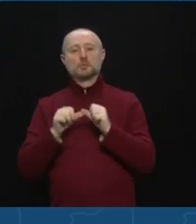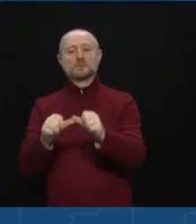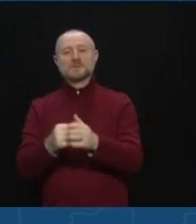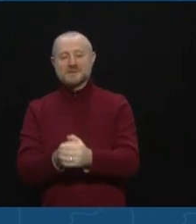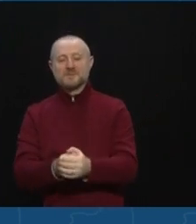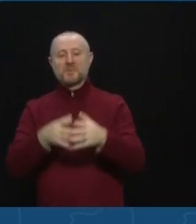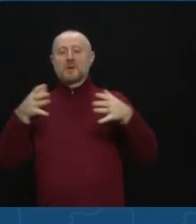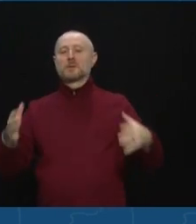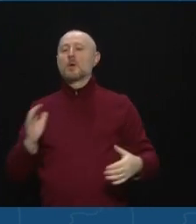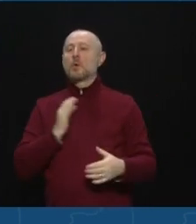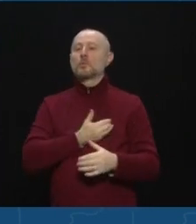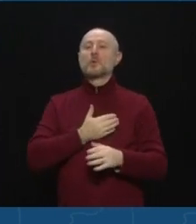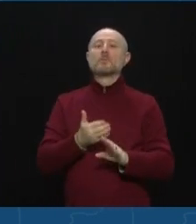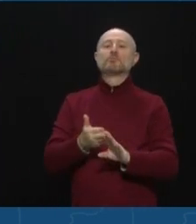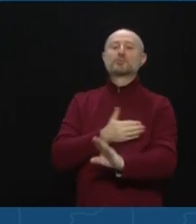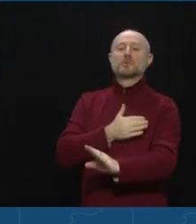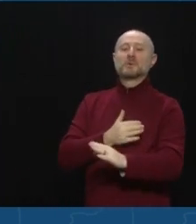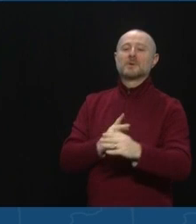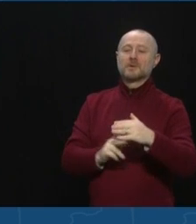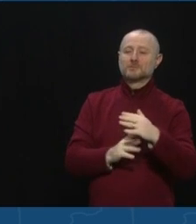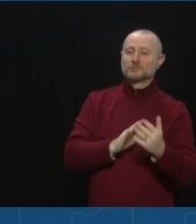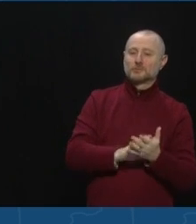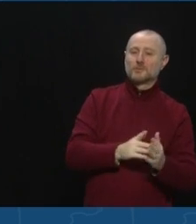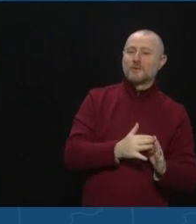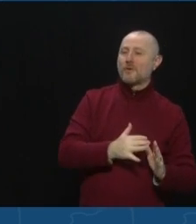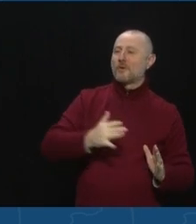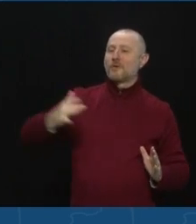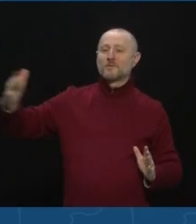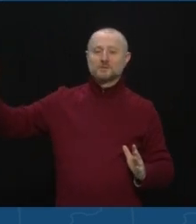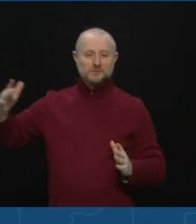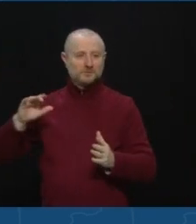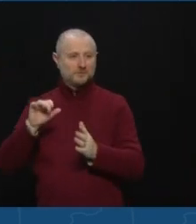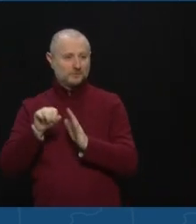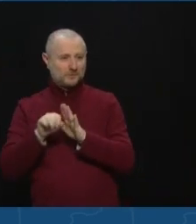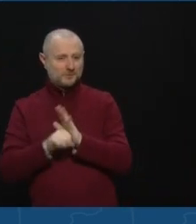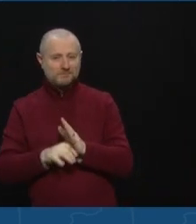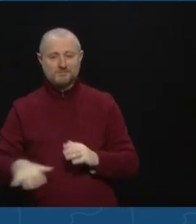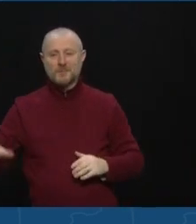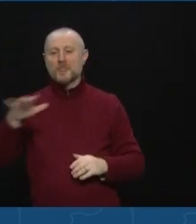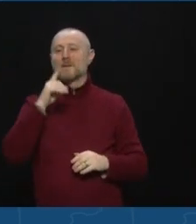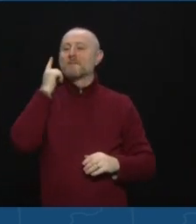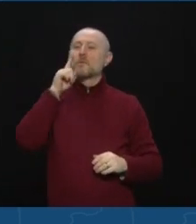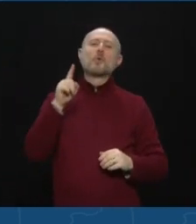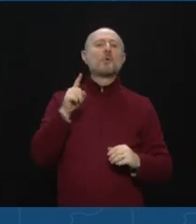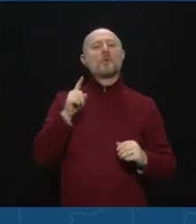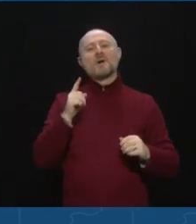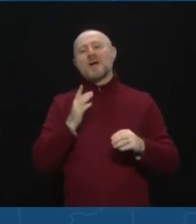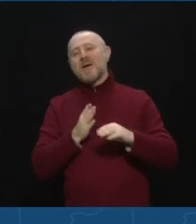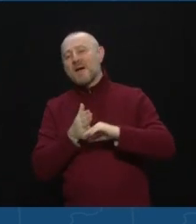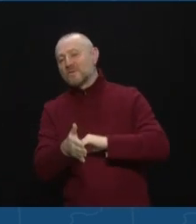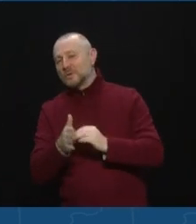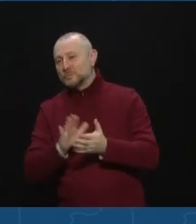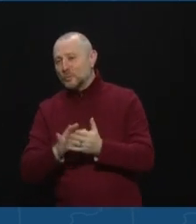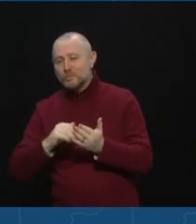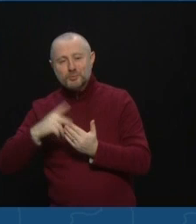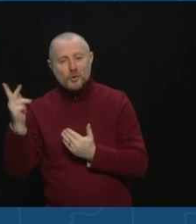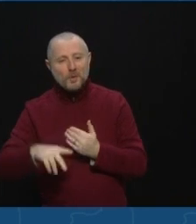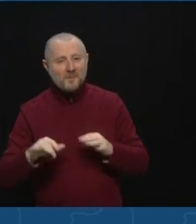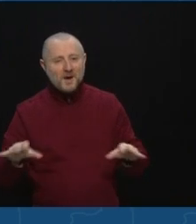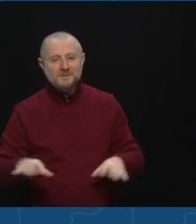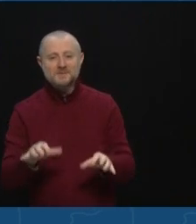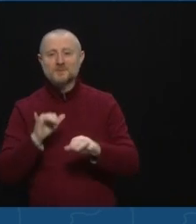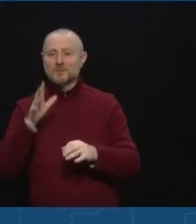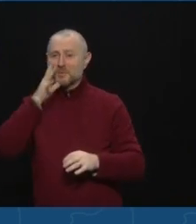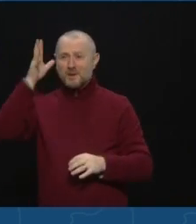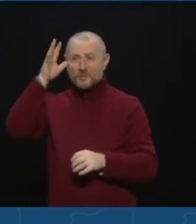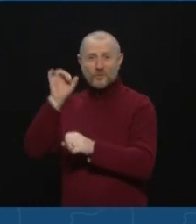pre-K program to school districts all across the state and for much-needed after-school programs. Because working parents need all the